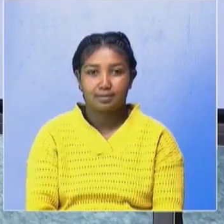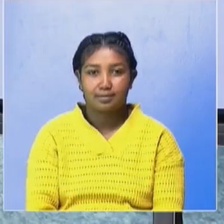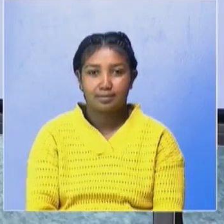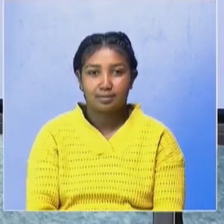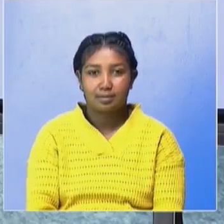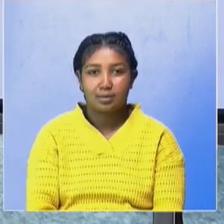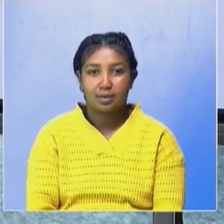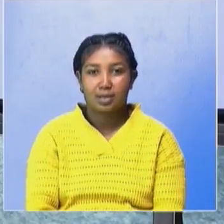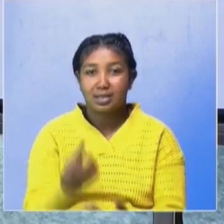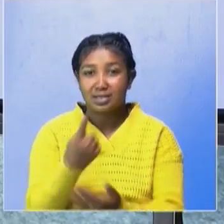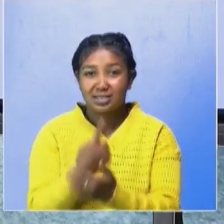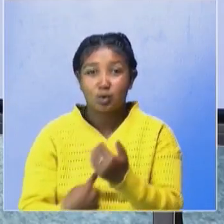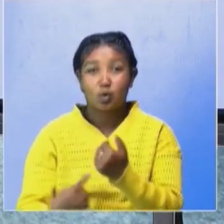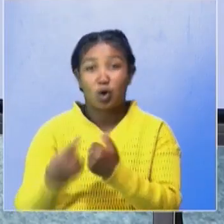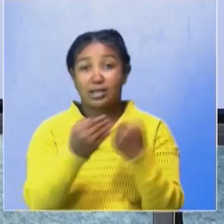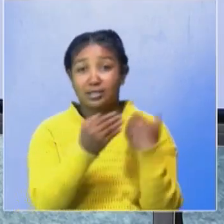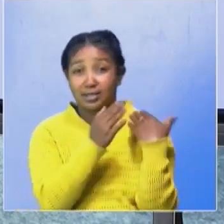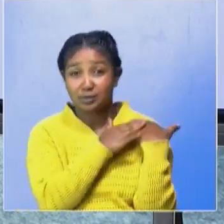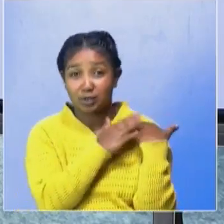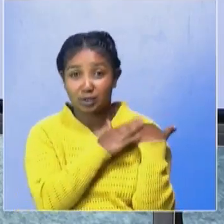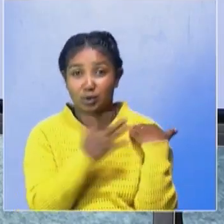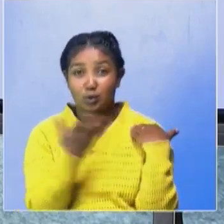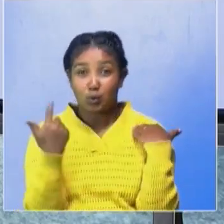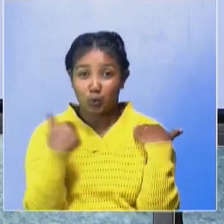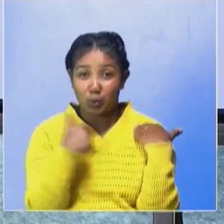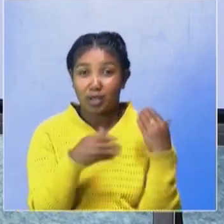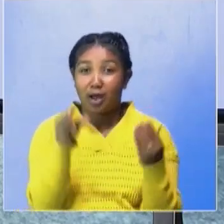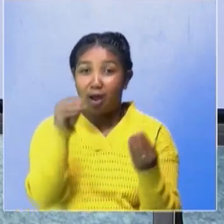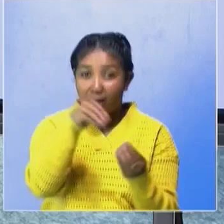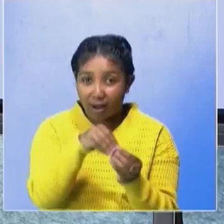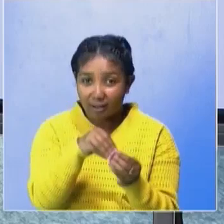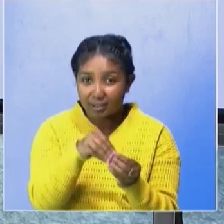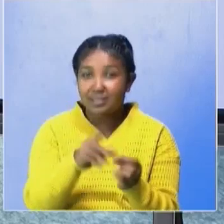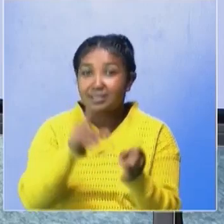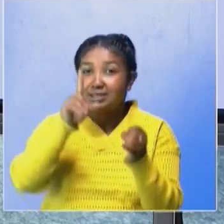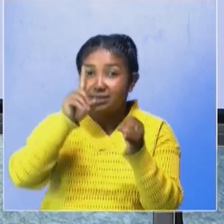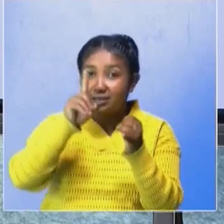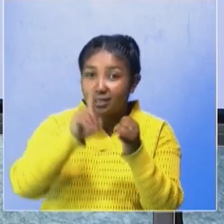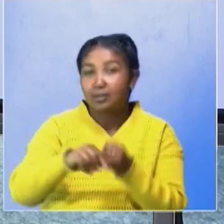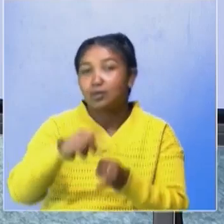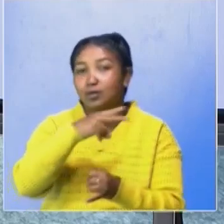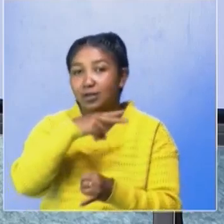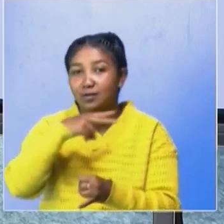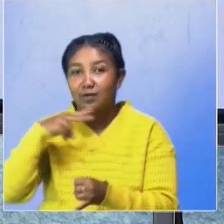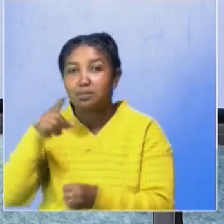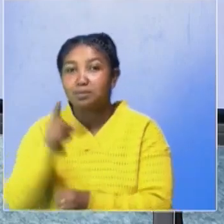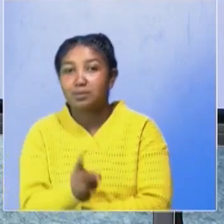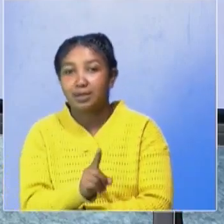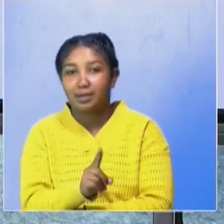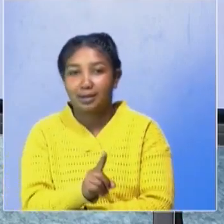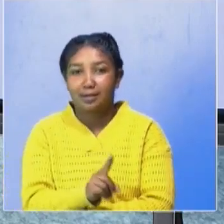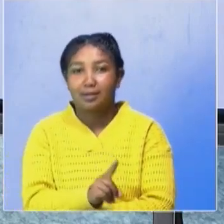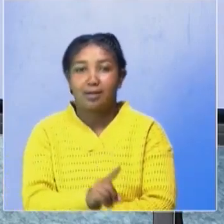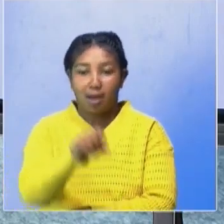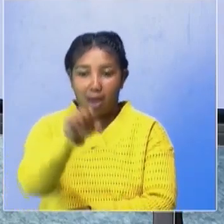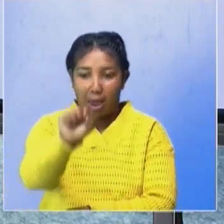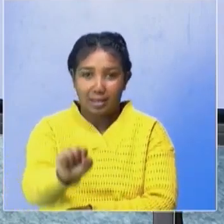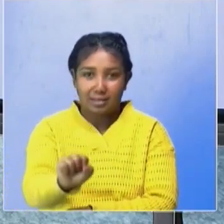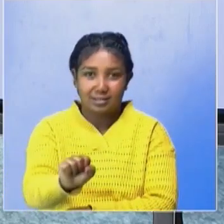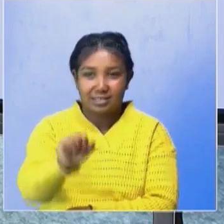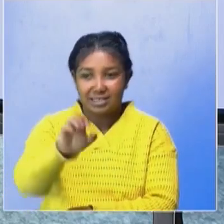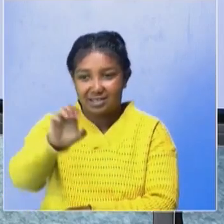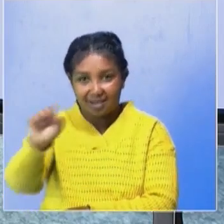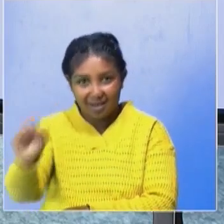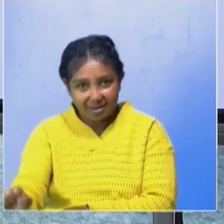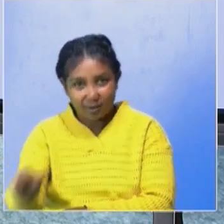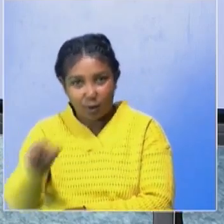And singular subjects, we can add at the end of the verb what? S,